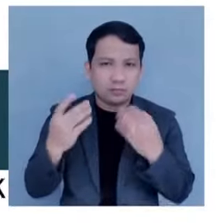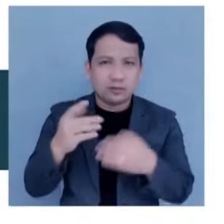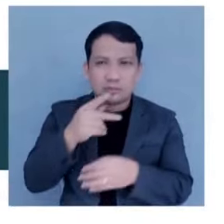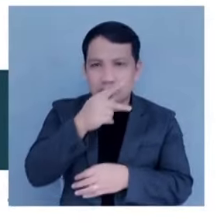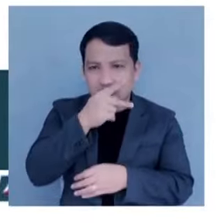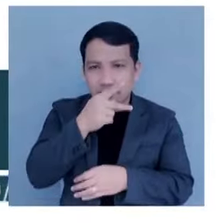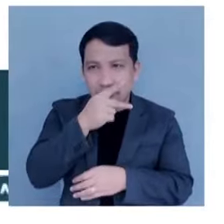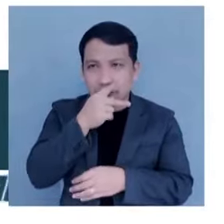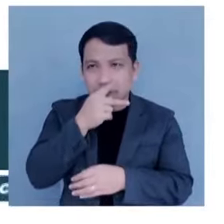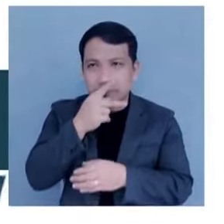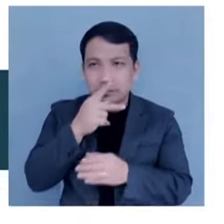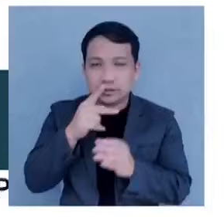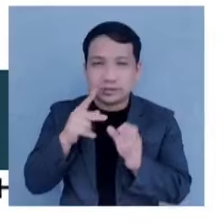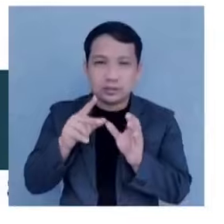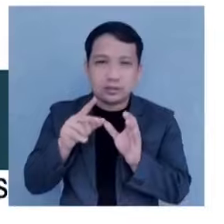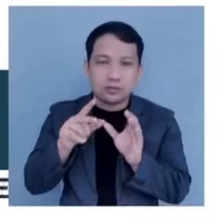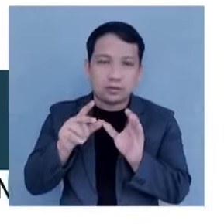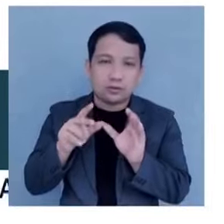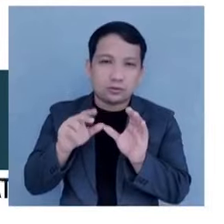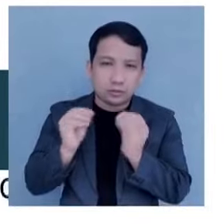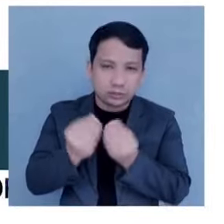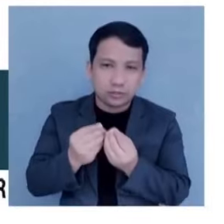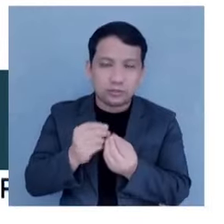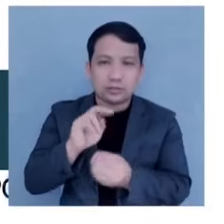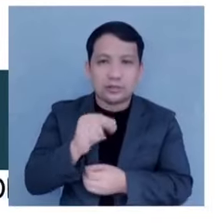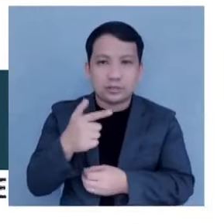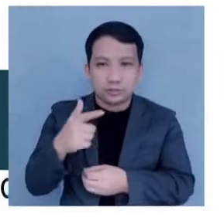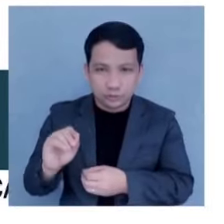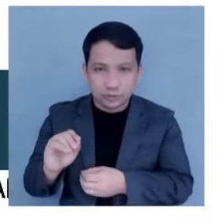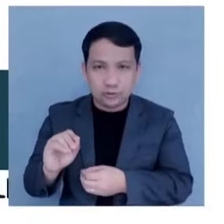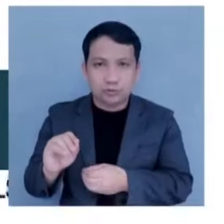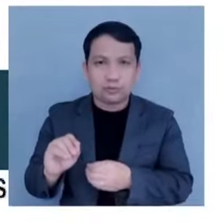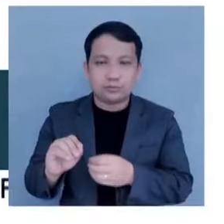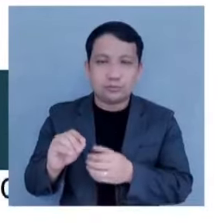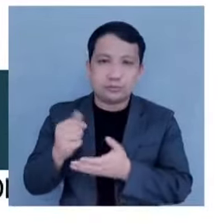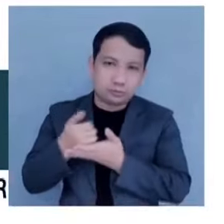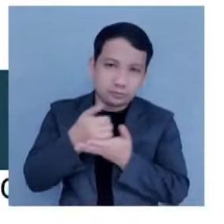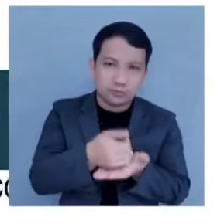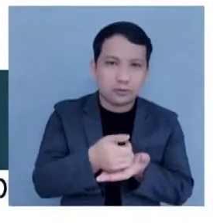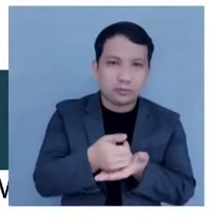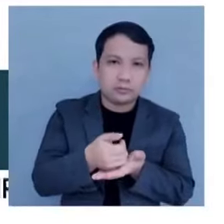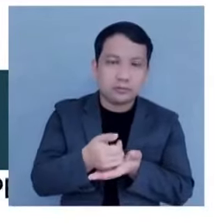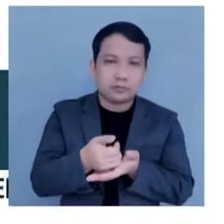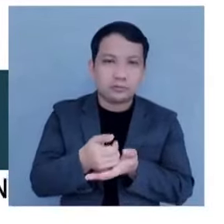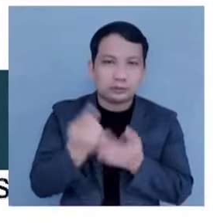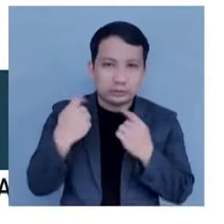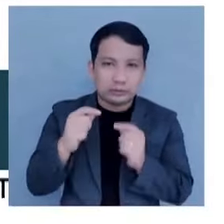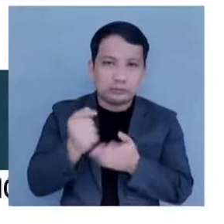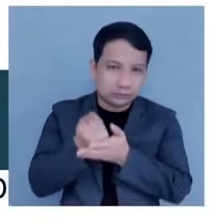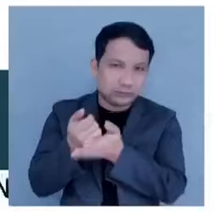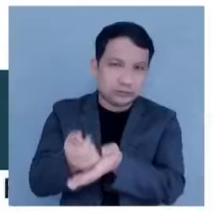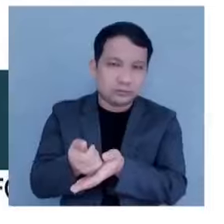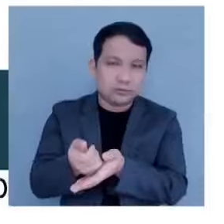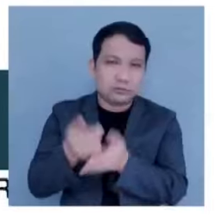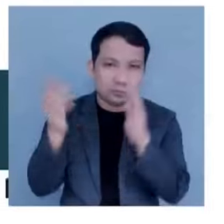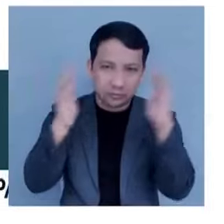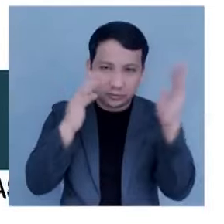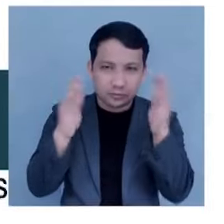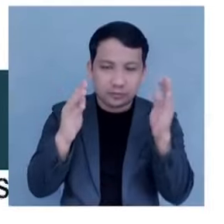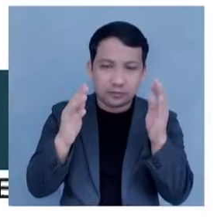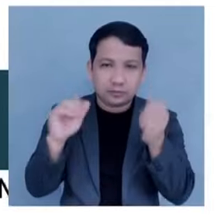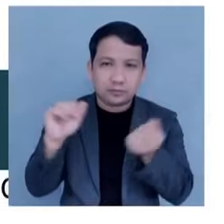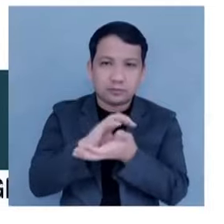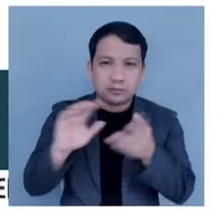as well, local organizations trying to do what they can to help those affected by Christine, especially in